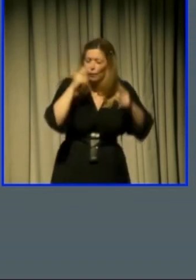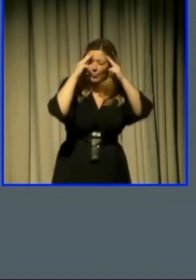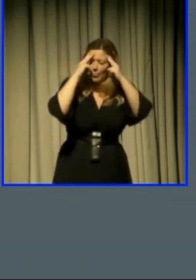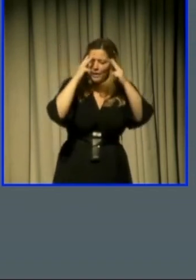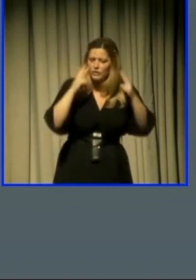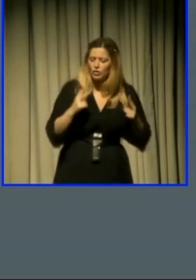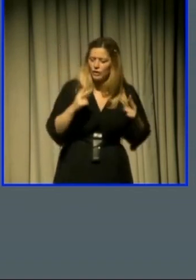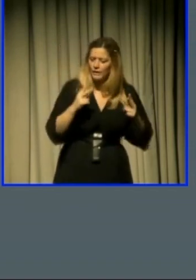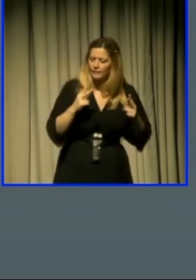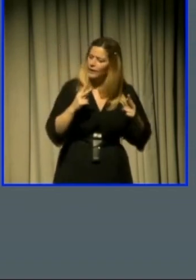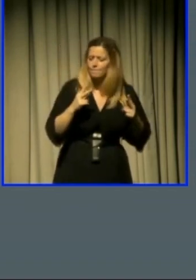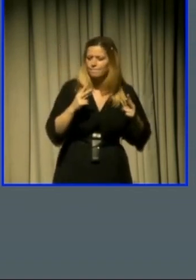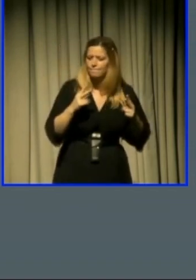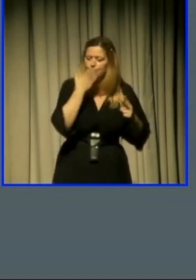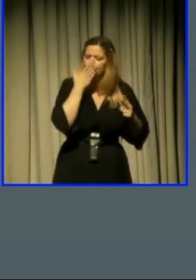or your digital intake.